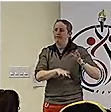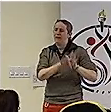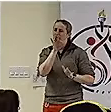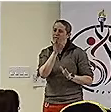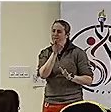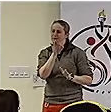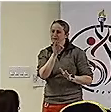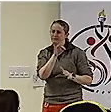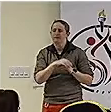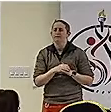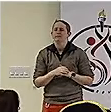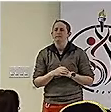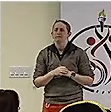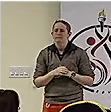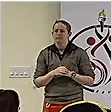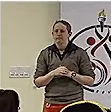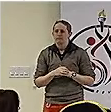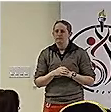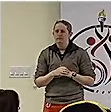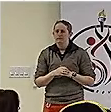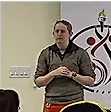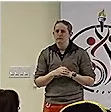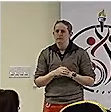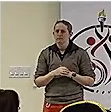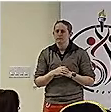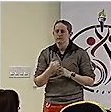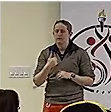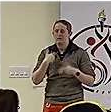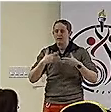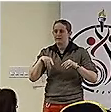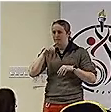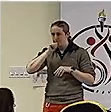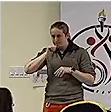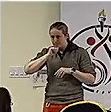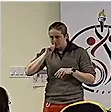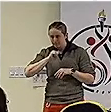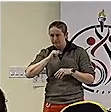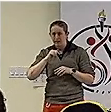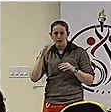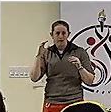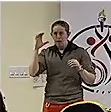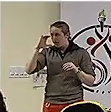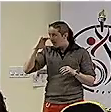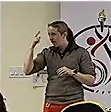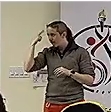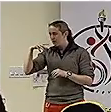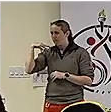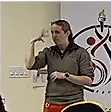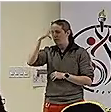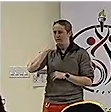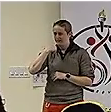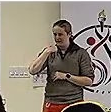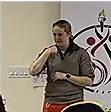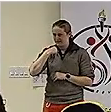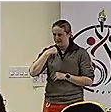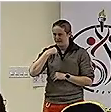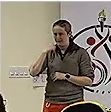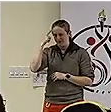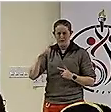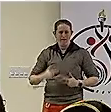adapting, tremendous dignity and perseverance, and tremendous beauty in continuing to engage fully with